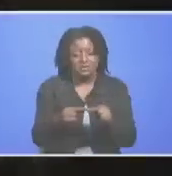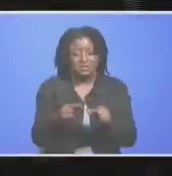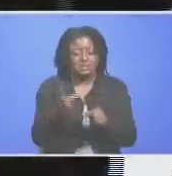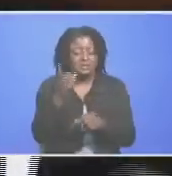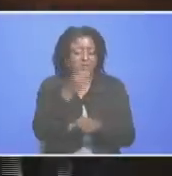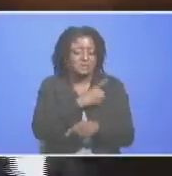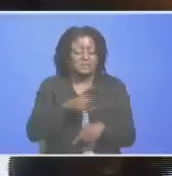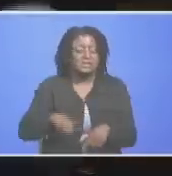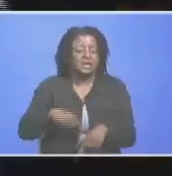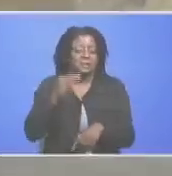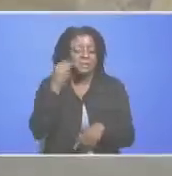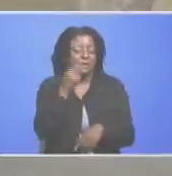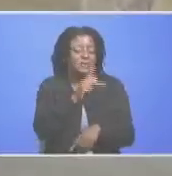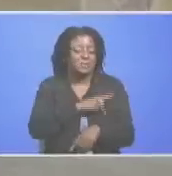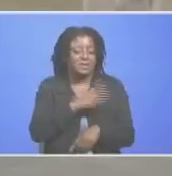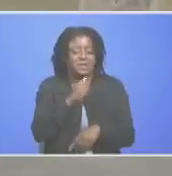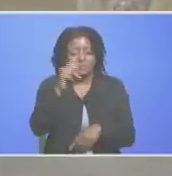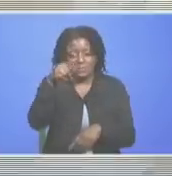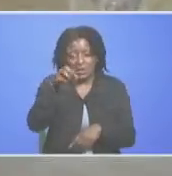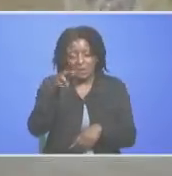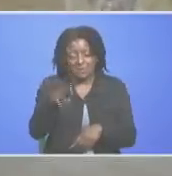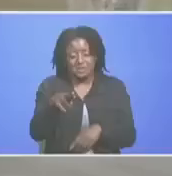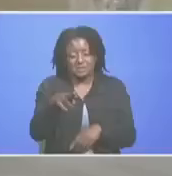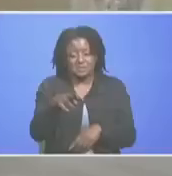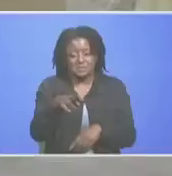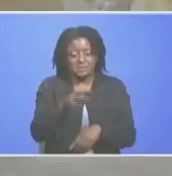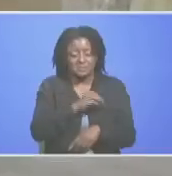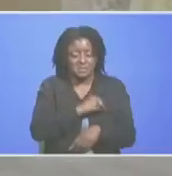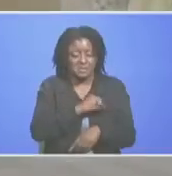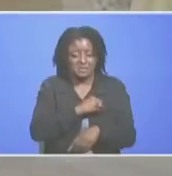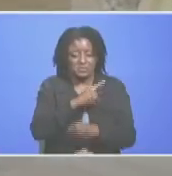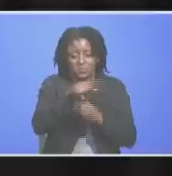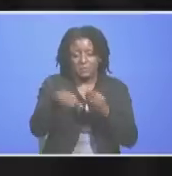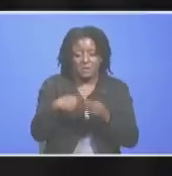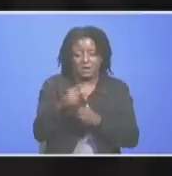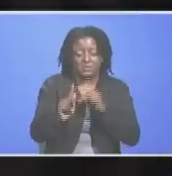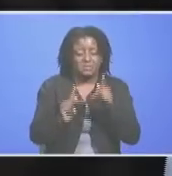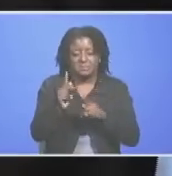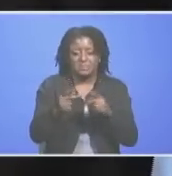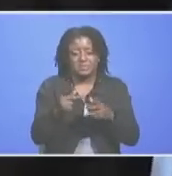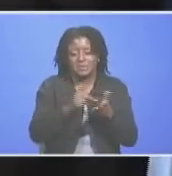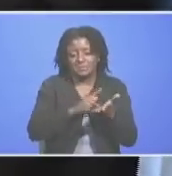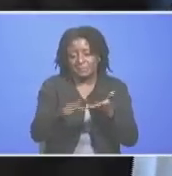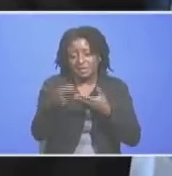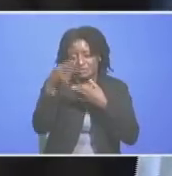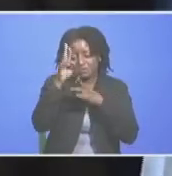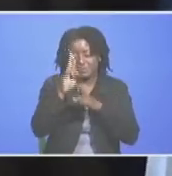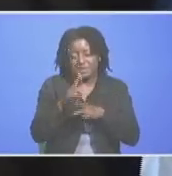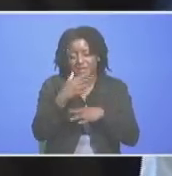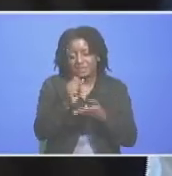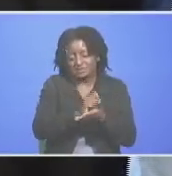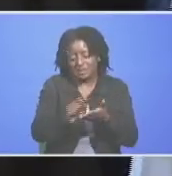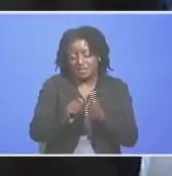Pindling and Prime Minister Dr. the Honorable Hubert Minnis were among the dignitaries paying their respects and signing the Book of